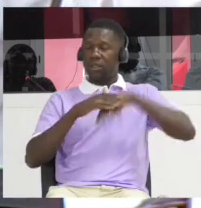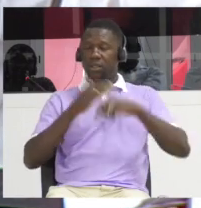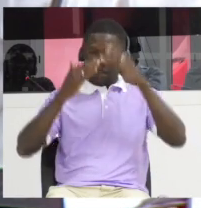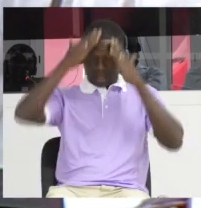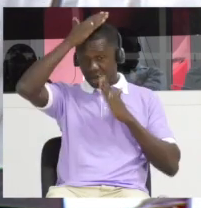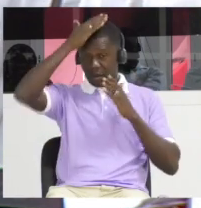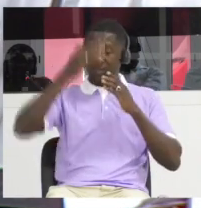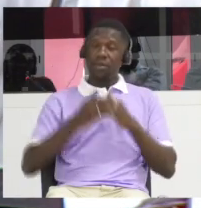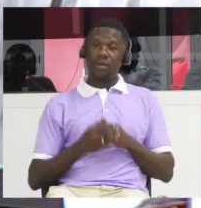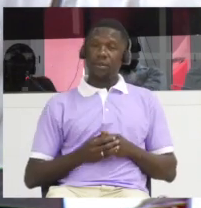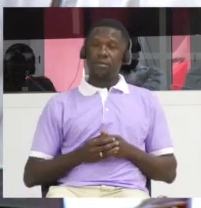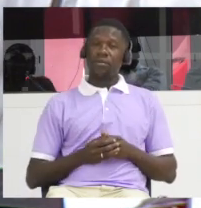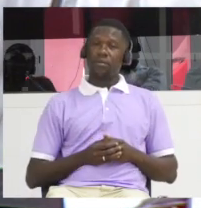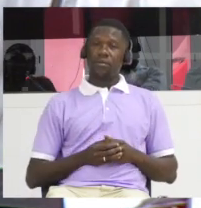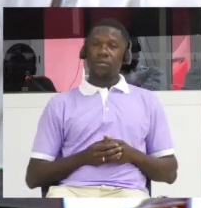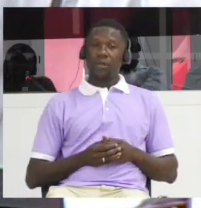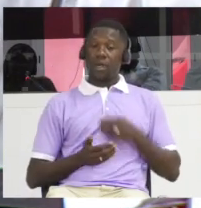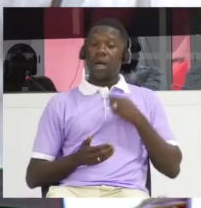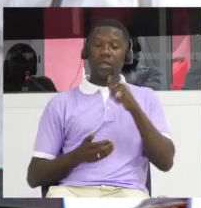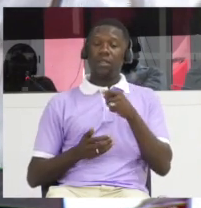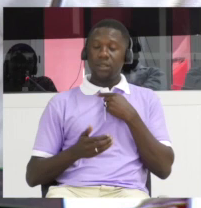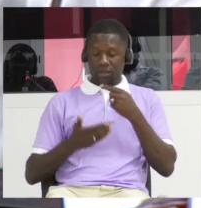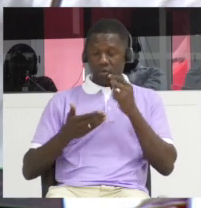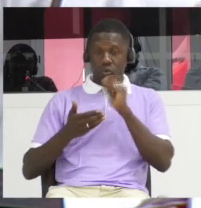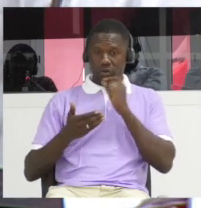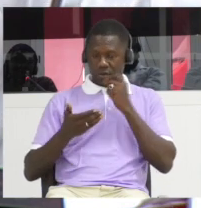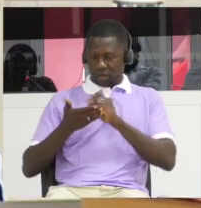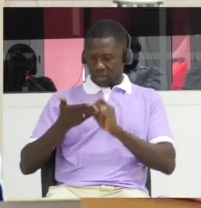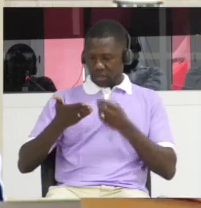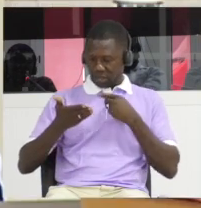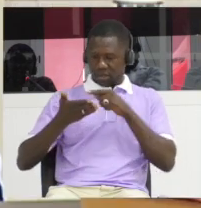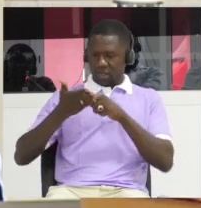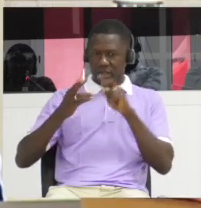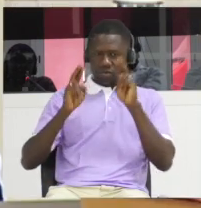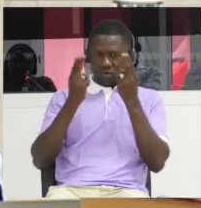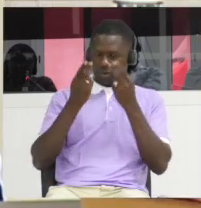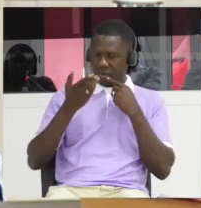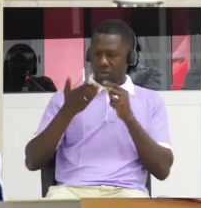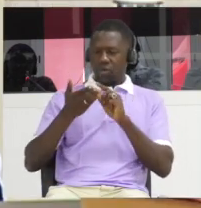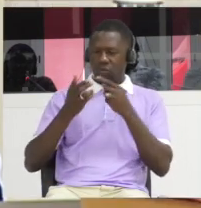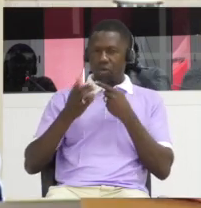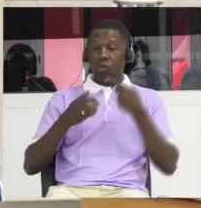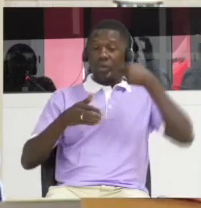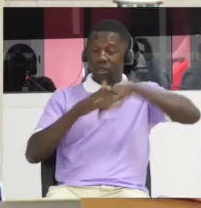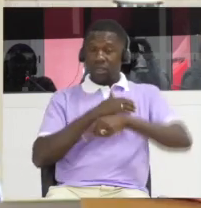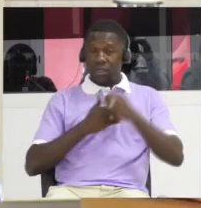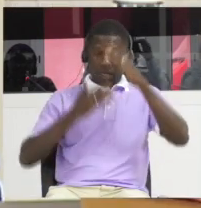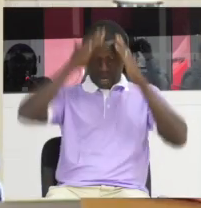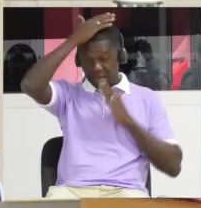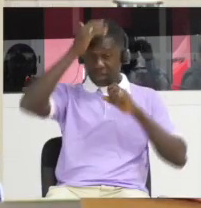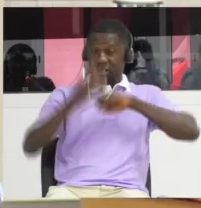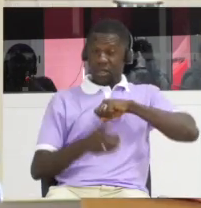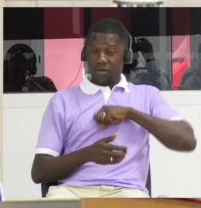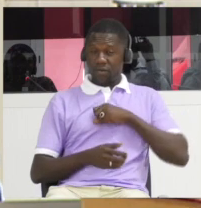balances in the army. And in this paragraph, you said as follows, quote, within the army